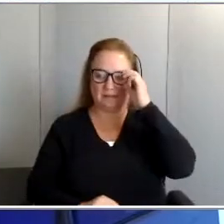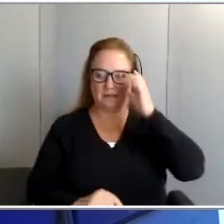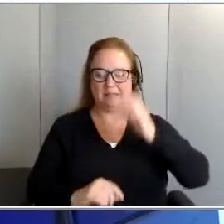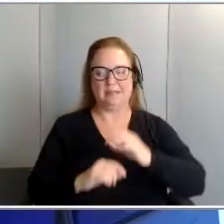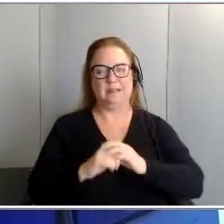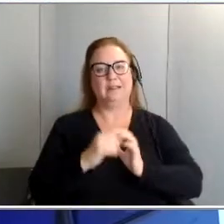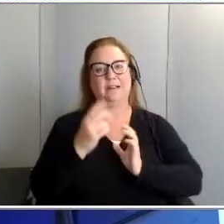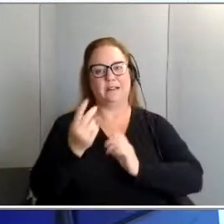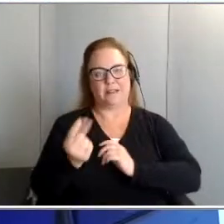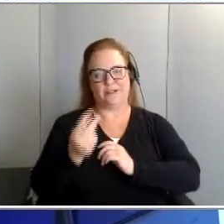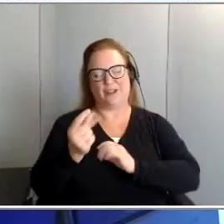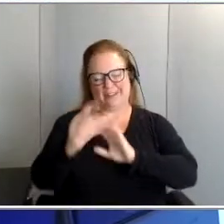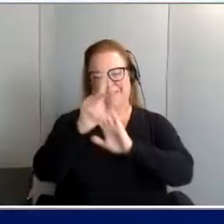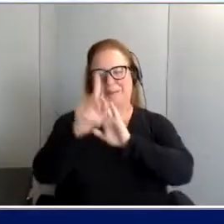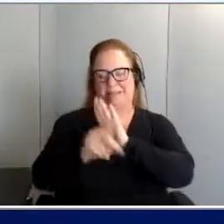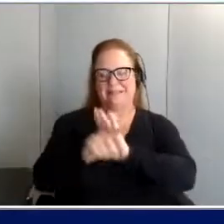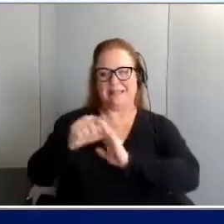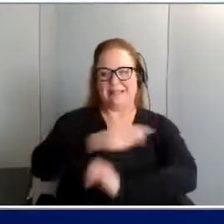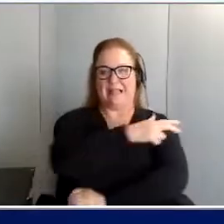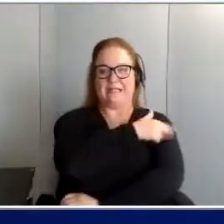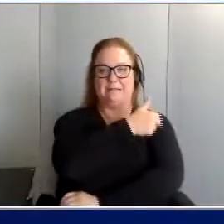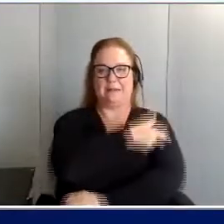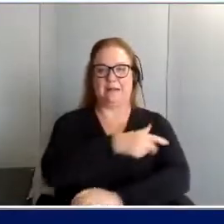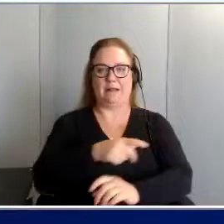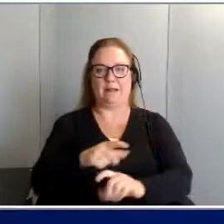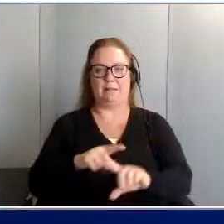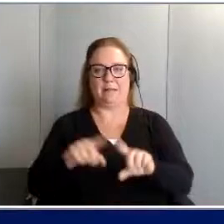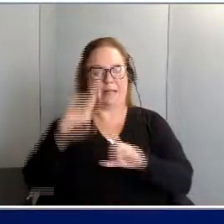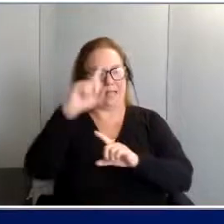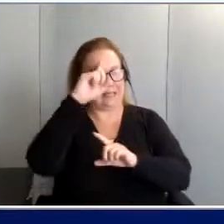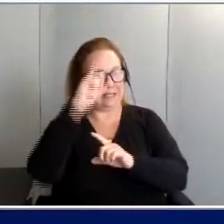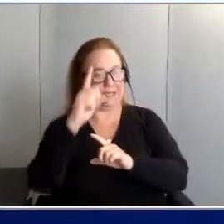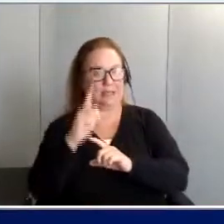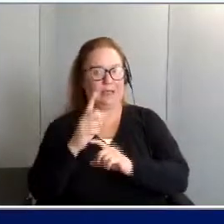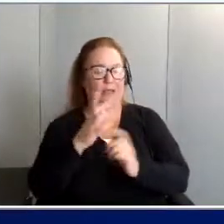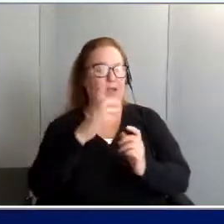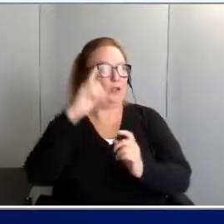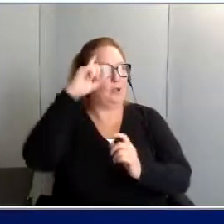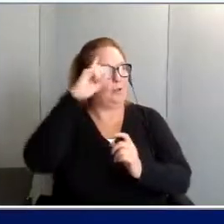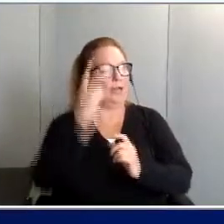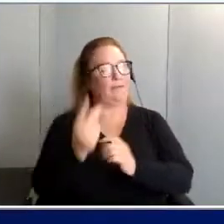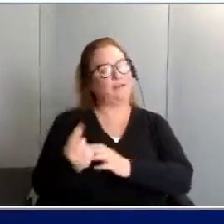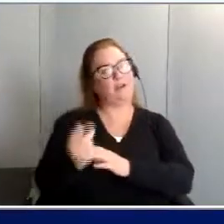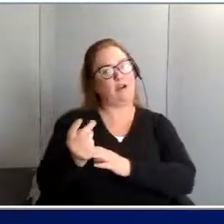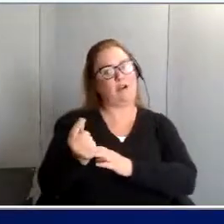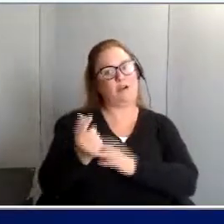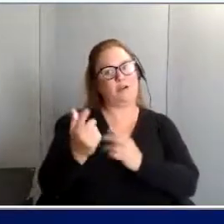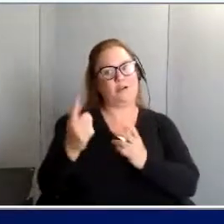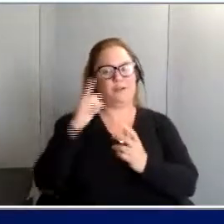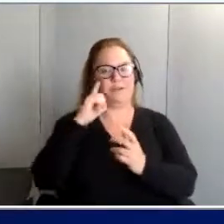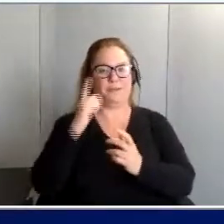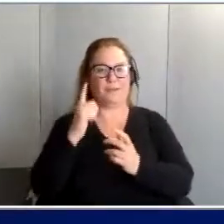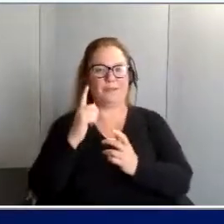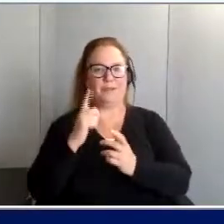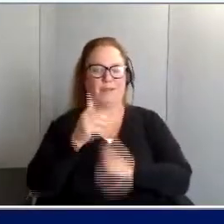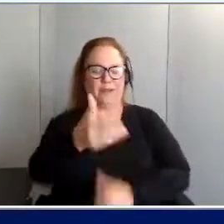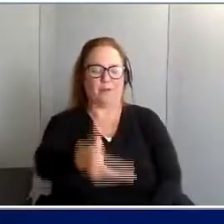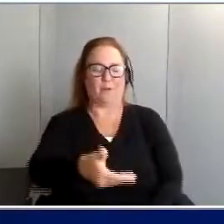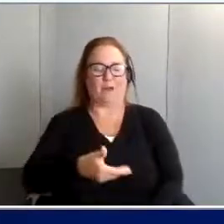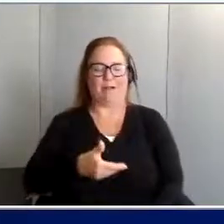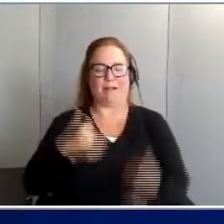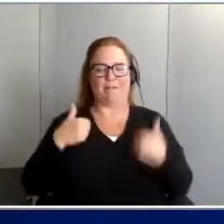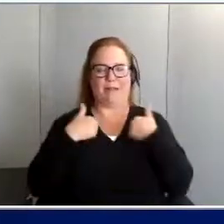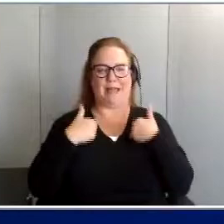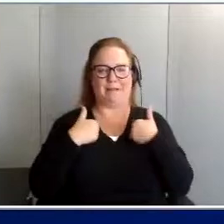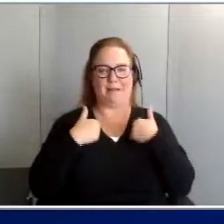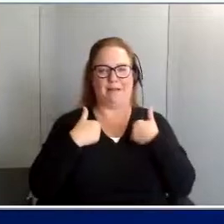is a policy. But I also think when you think of a dog, you think of a very welcoming animal, someone like